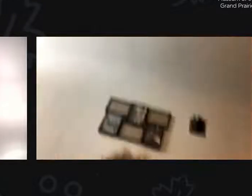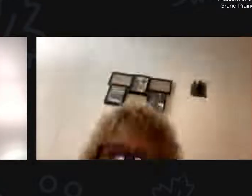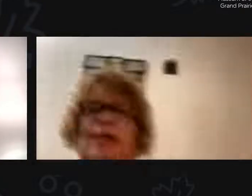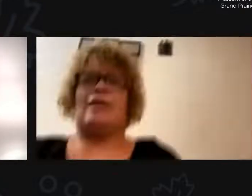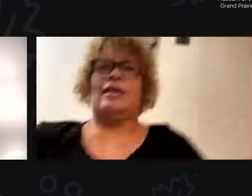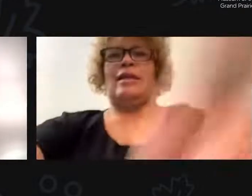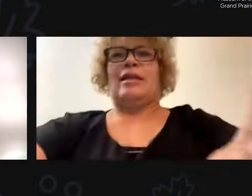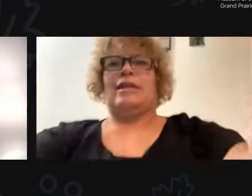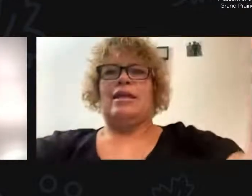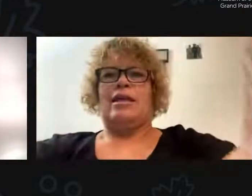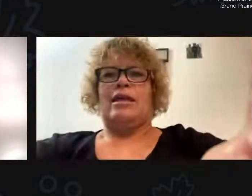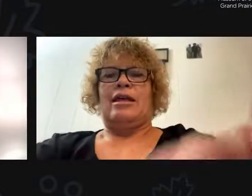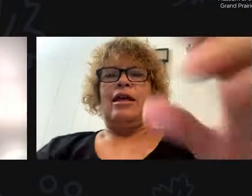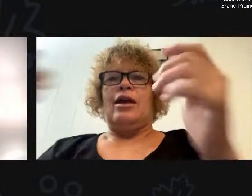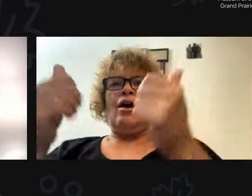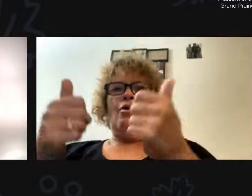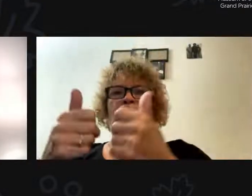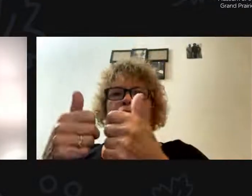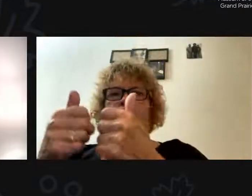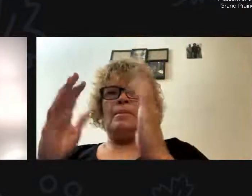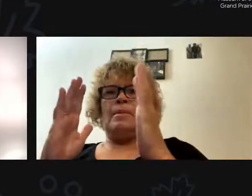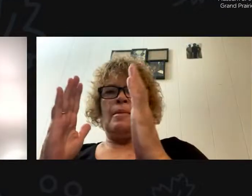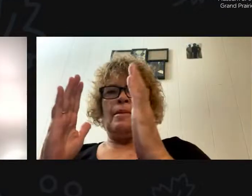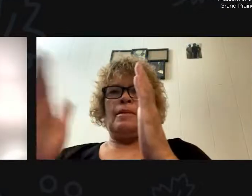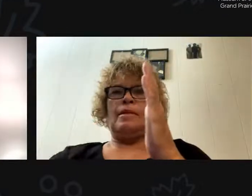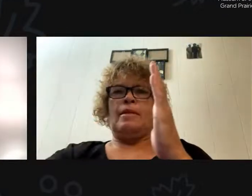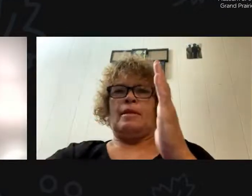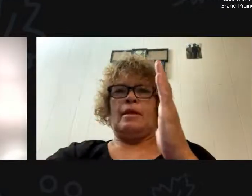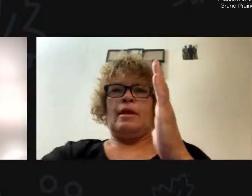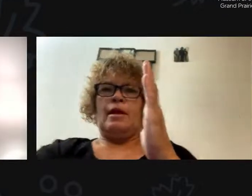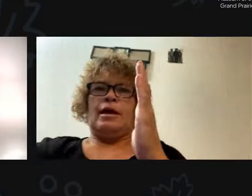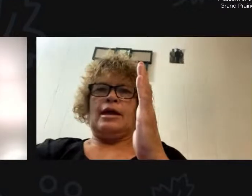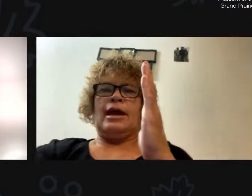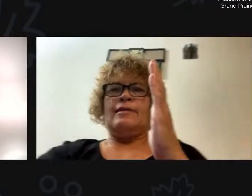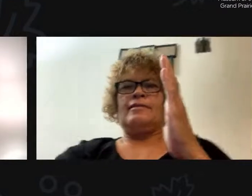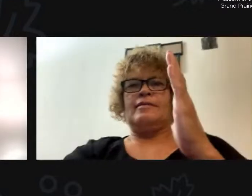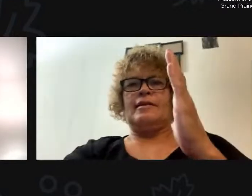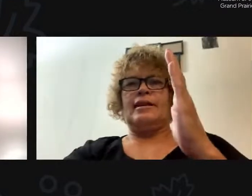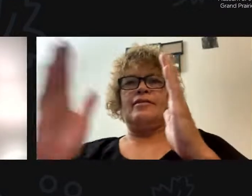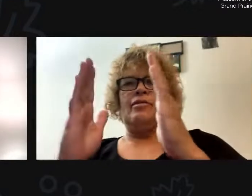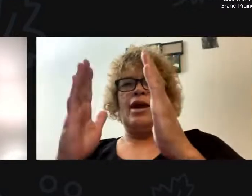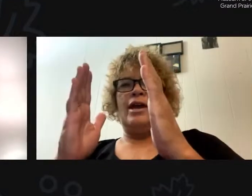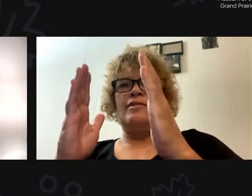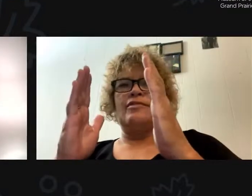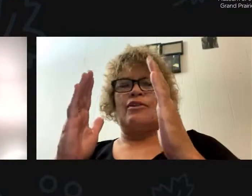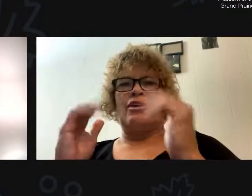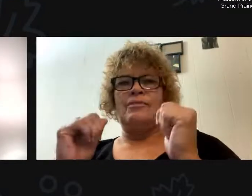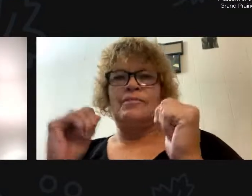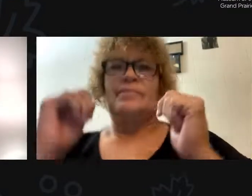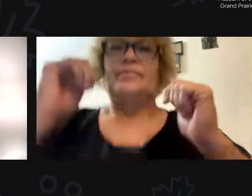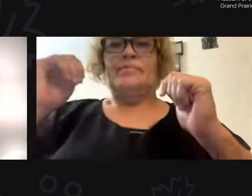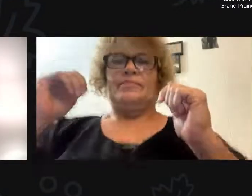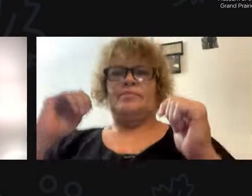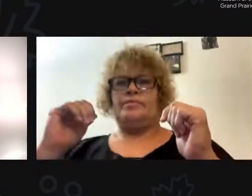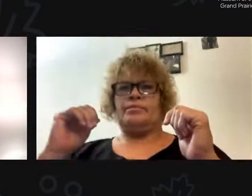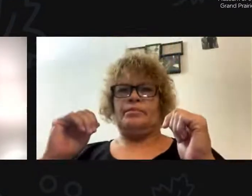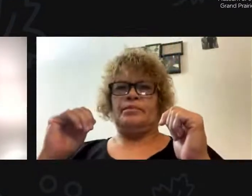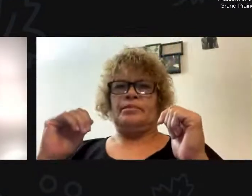but you sound good. You look good. If that's okay, okay. If we could go ahead and get started. Okay. Yes. Thank you, Rose.